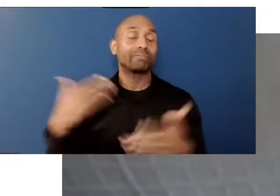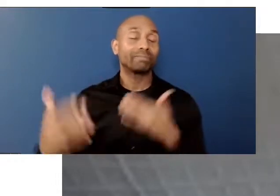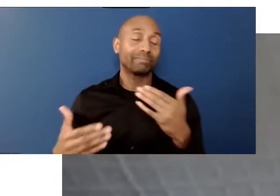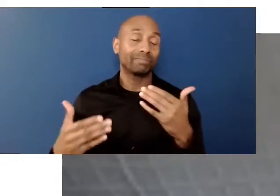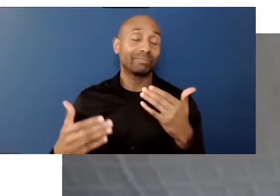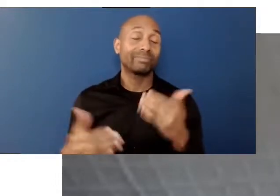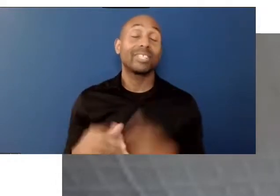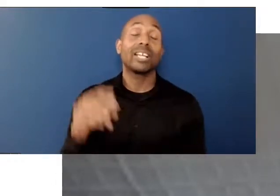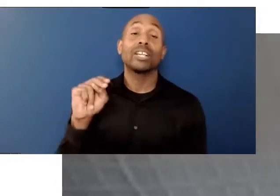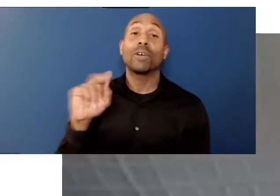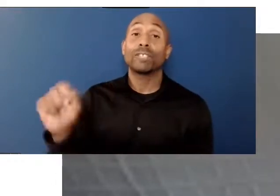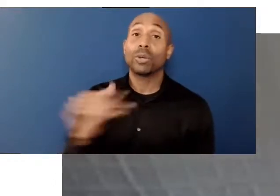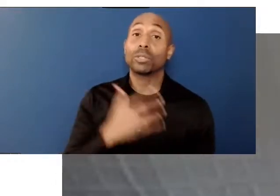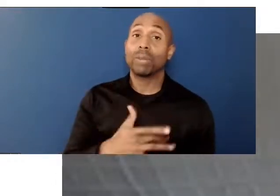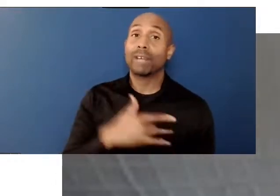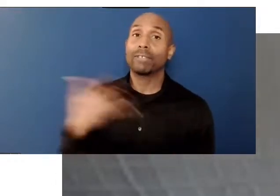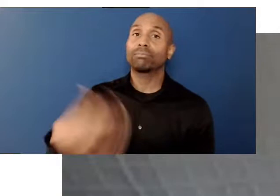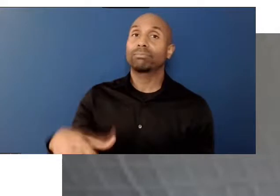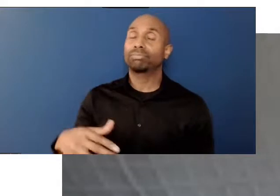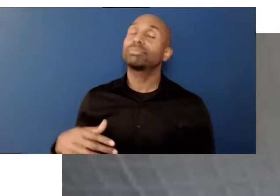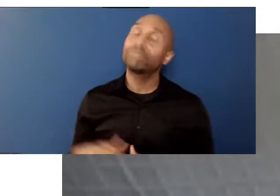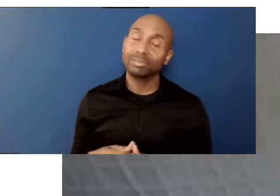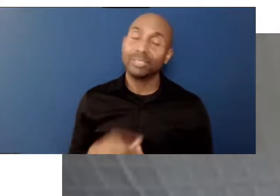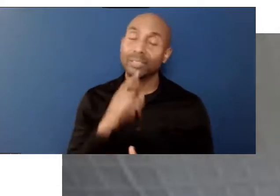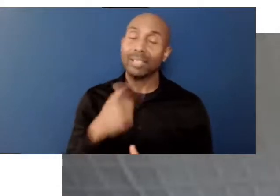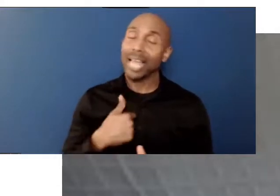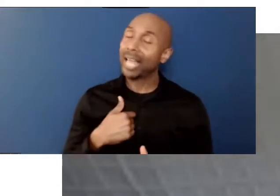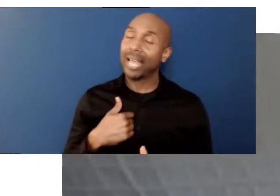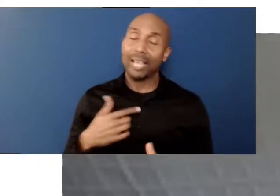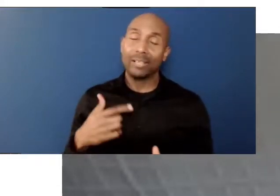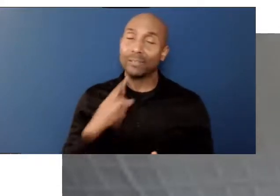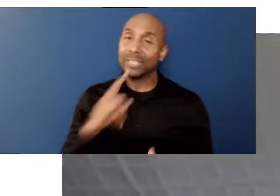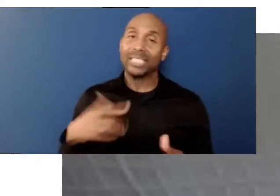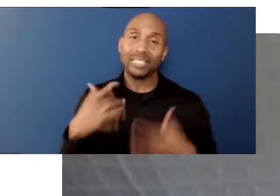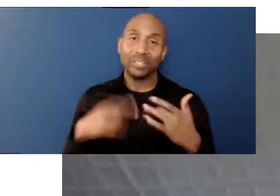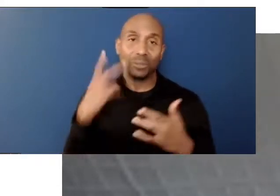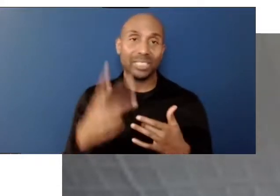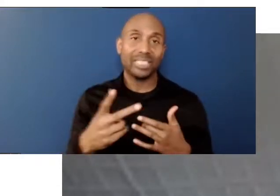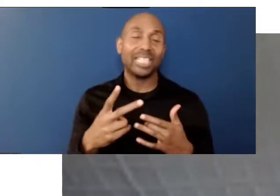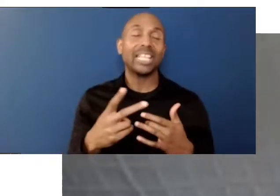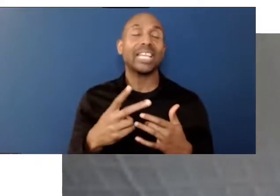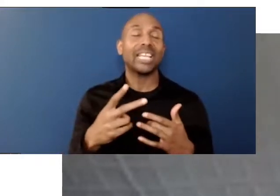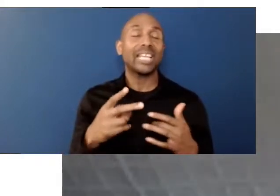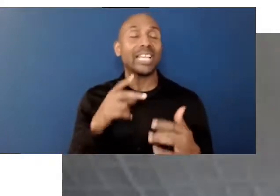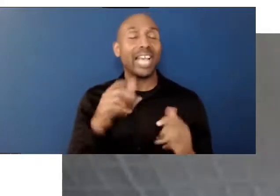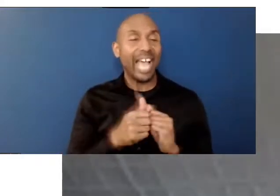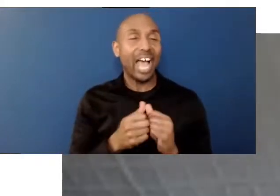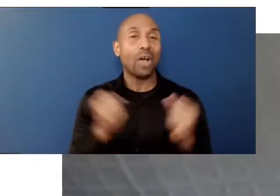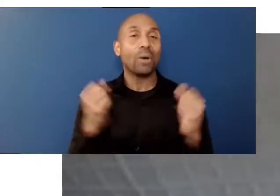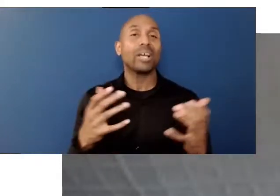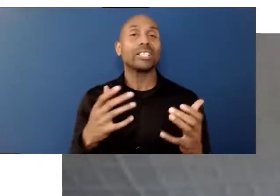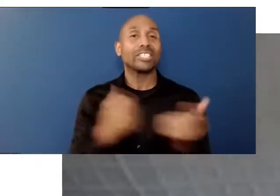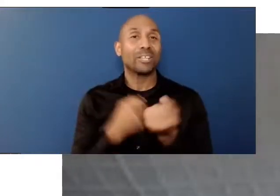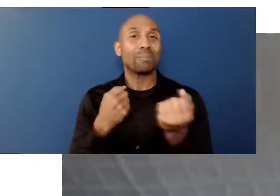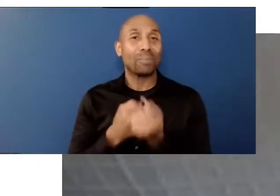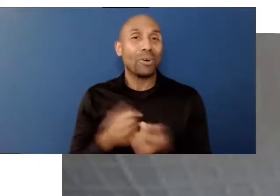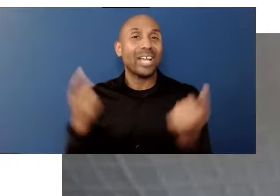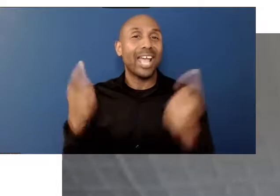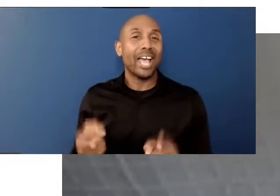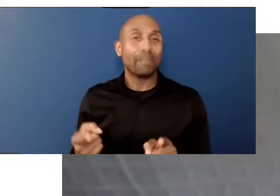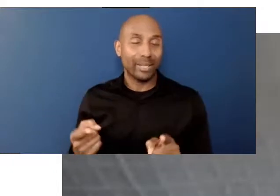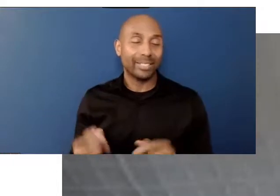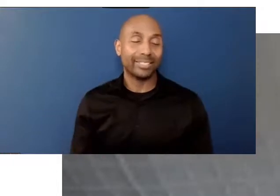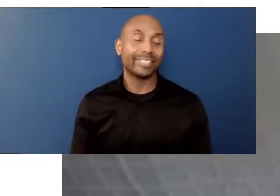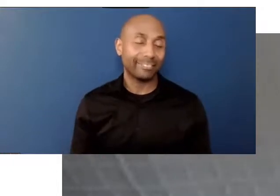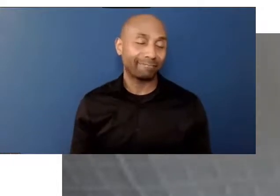behind this. And in typical Nova Scotia fashion, we could have, gave ourselves a little bit